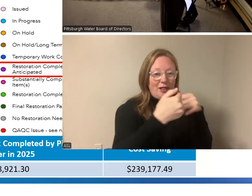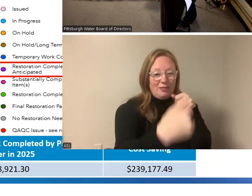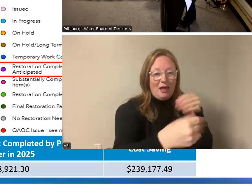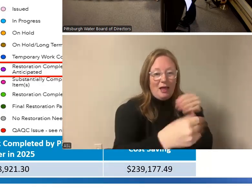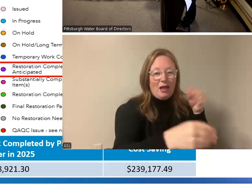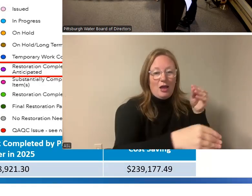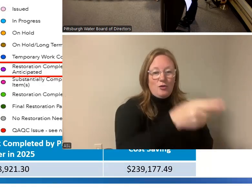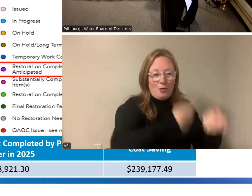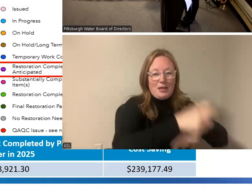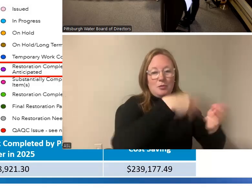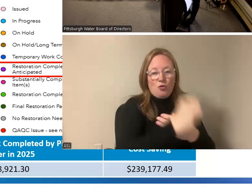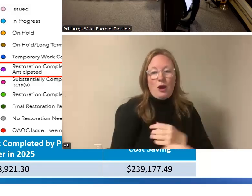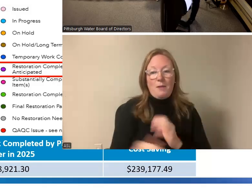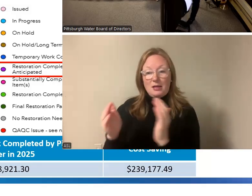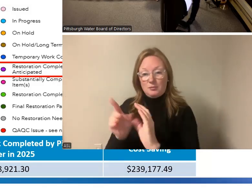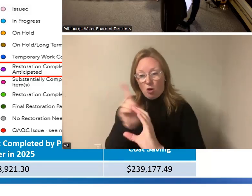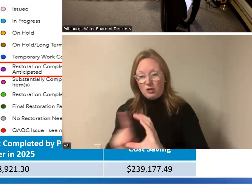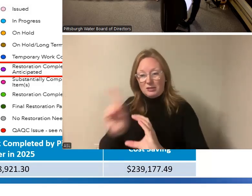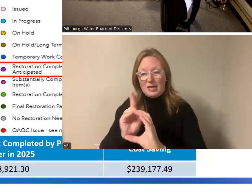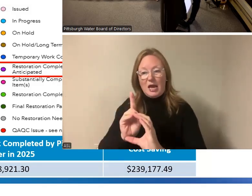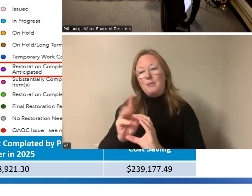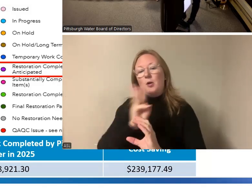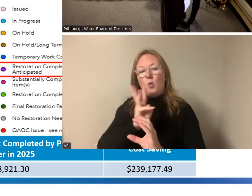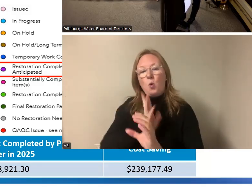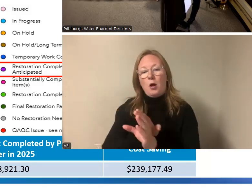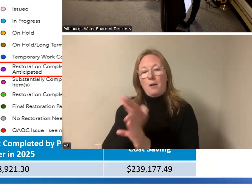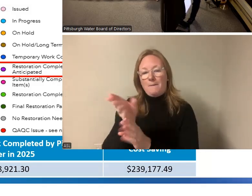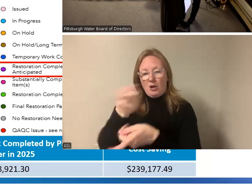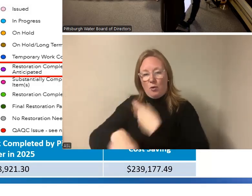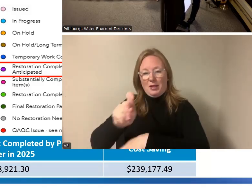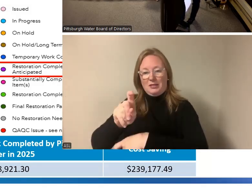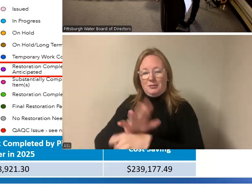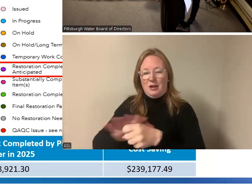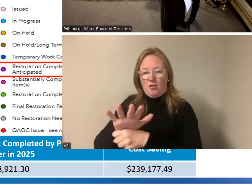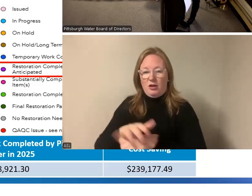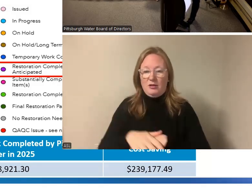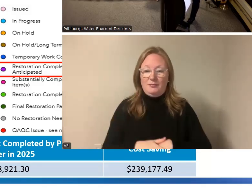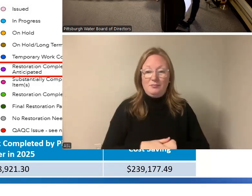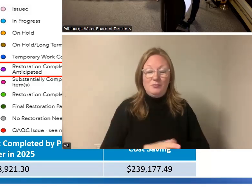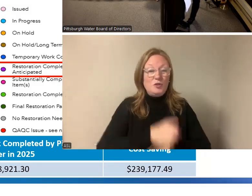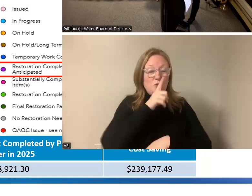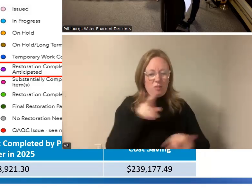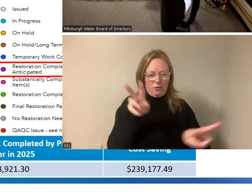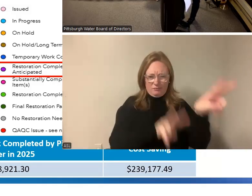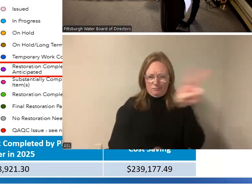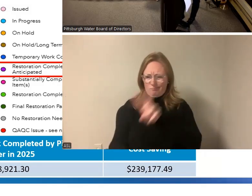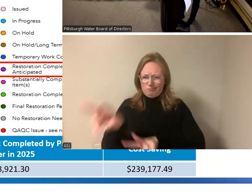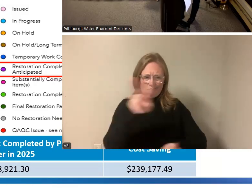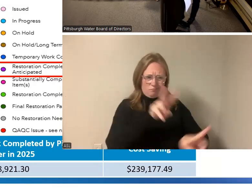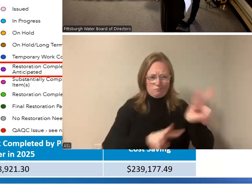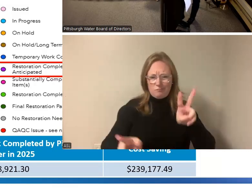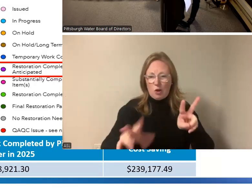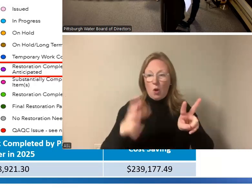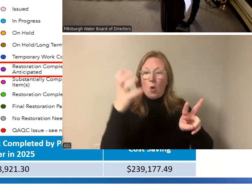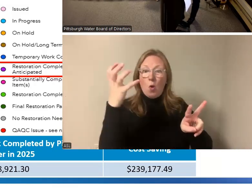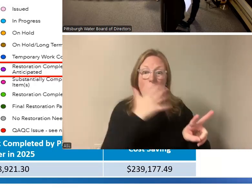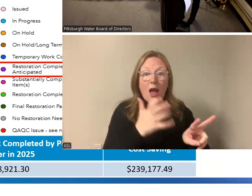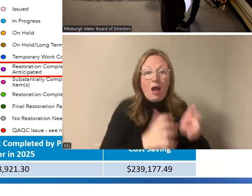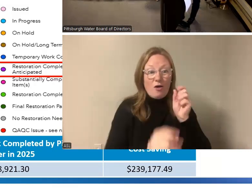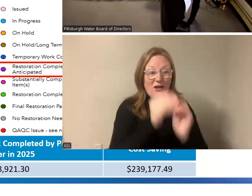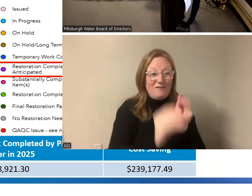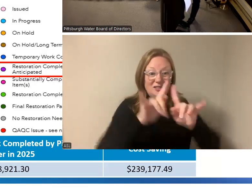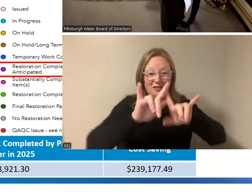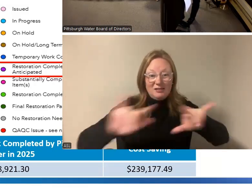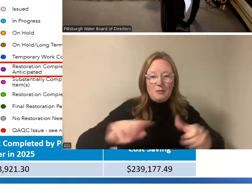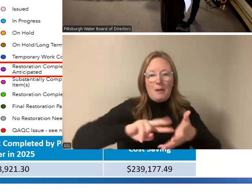program. This slide highlights an example where such coordination resulted in a significant cost savings for Pittsburgh